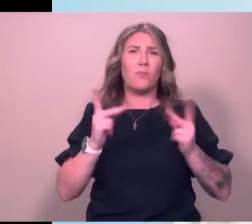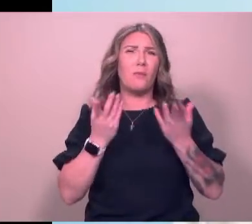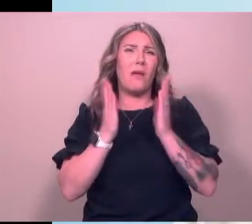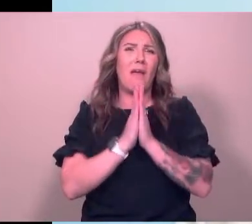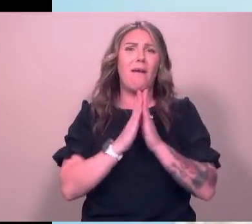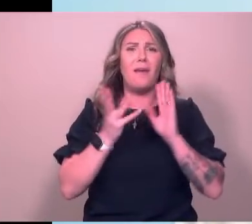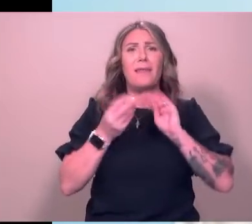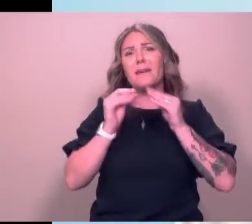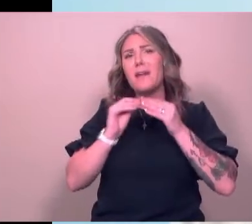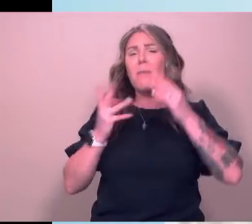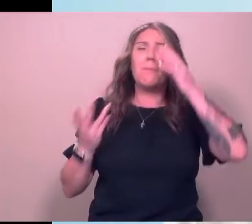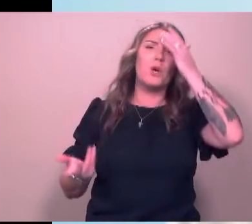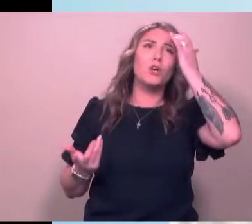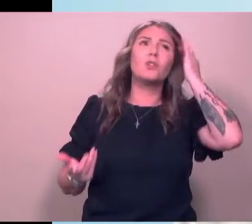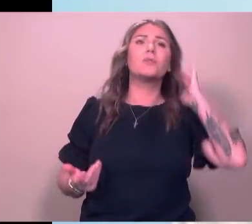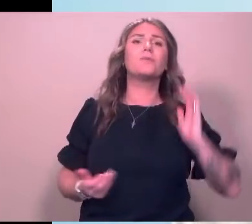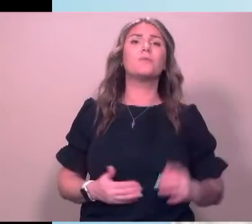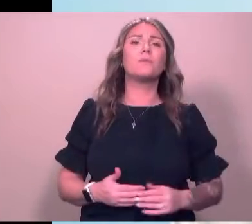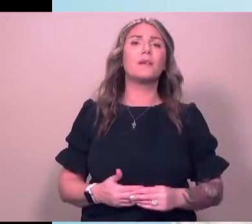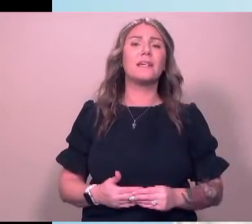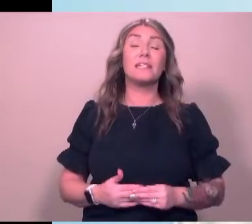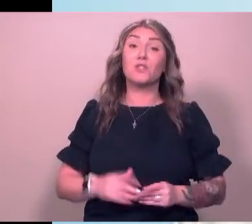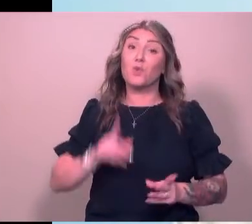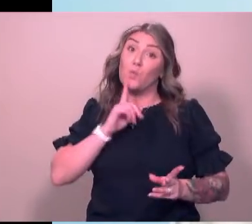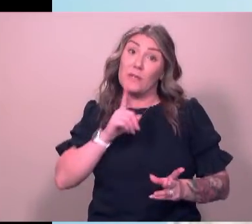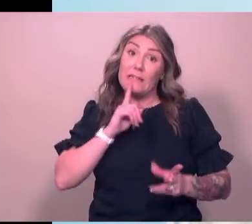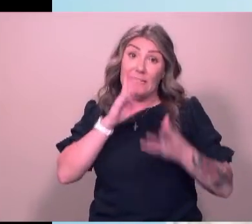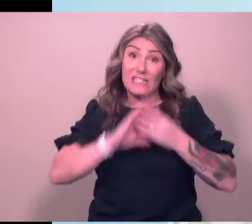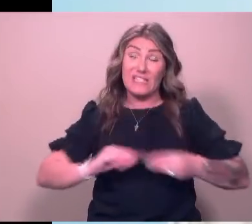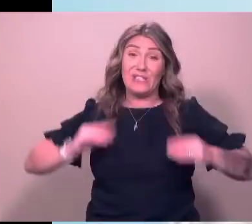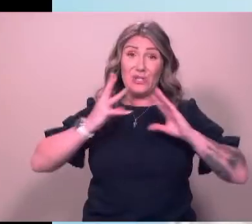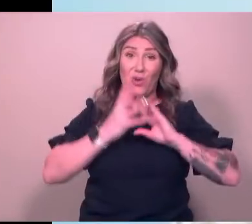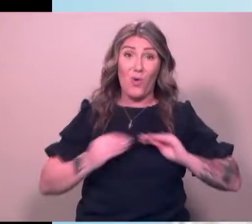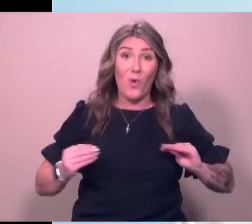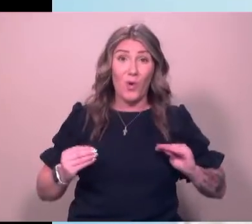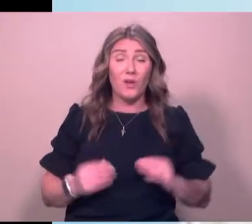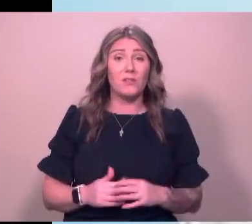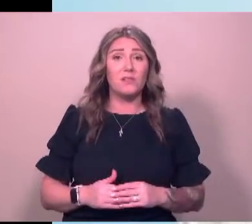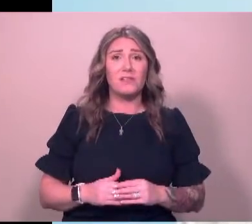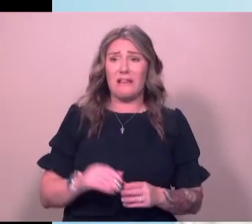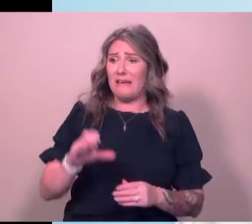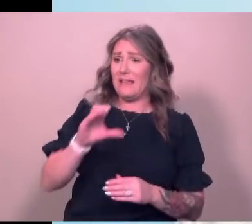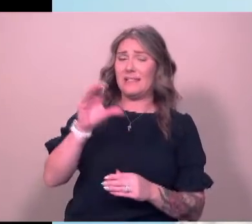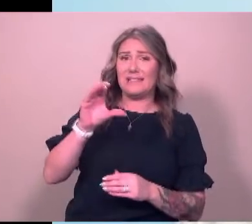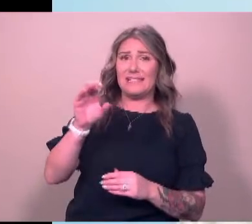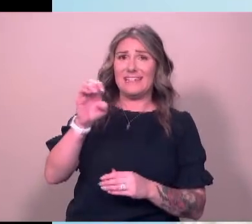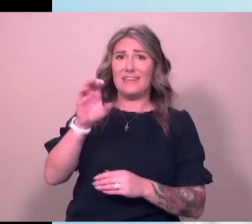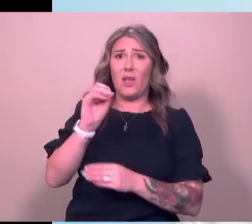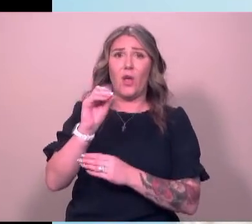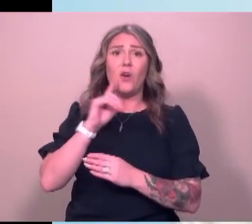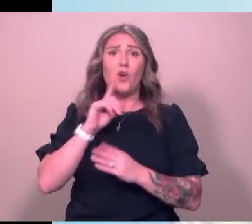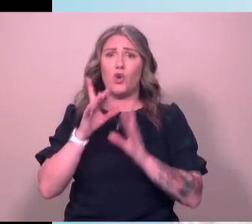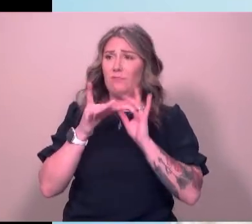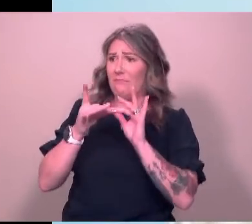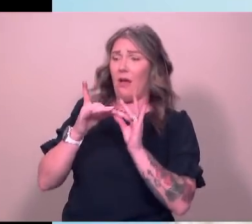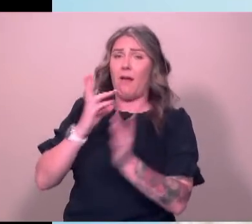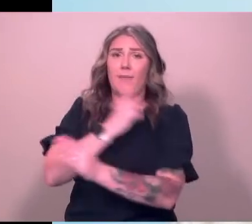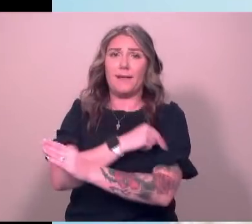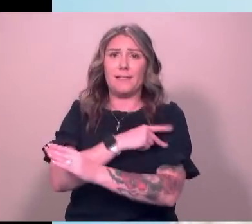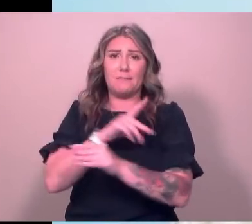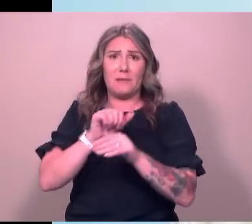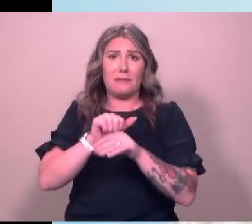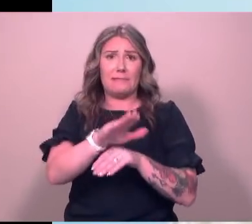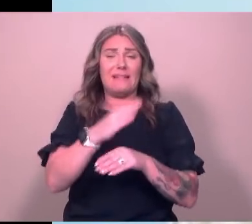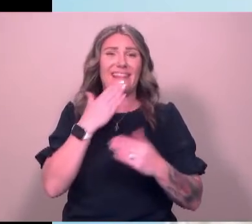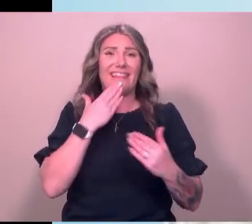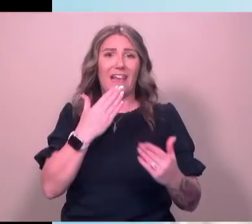the numbers, or, it's the stories. I had a CEO of one of our affiliated hospitals today send a